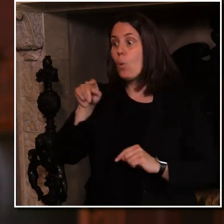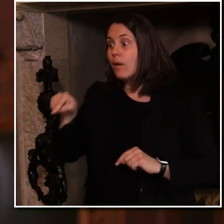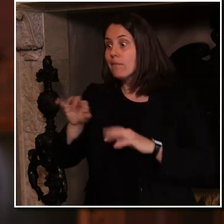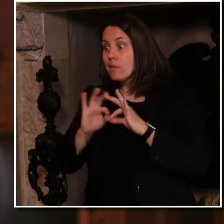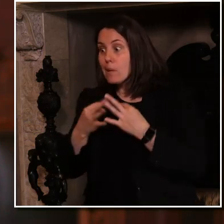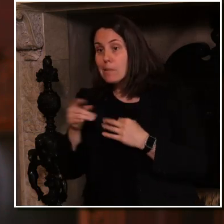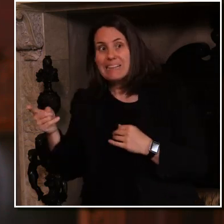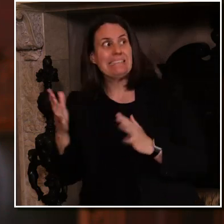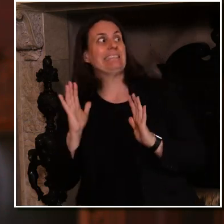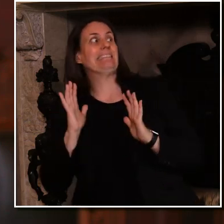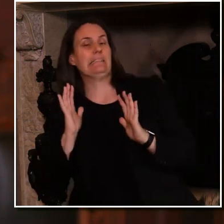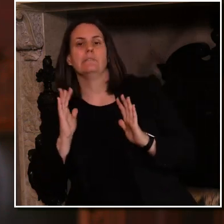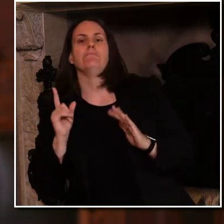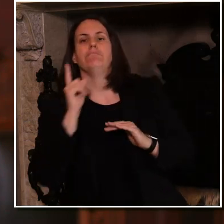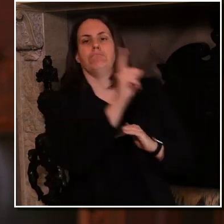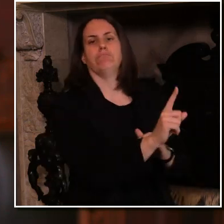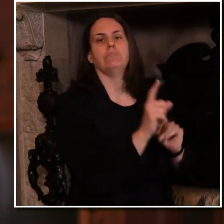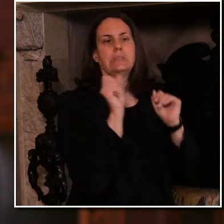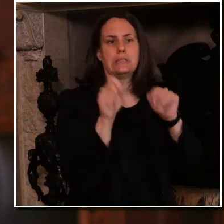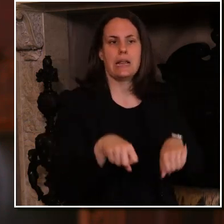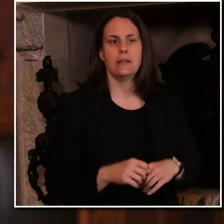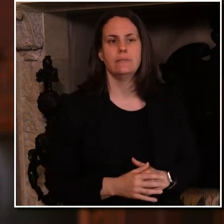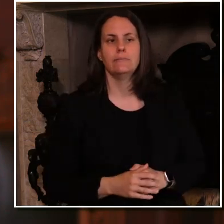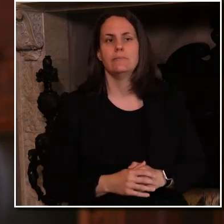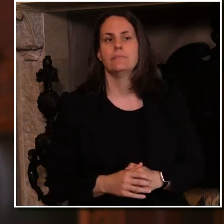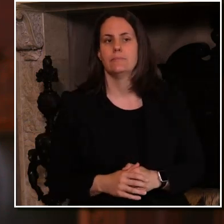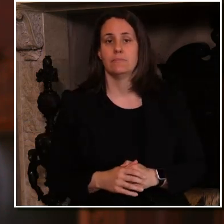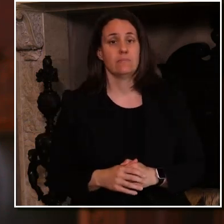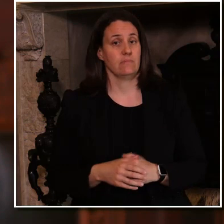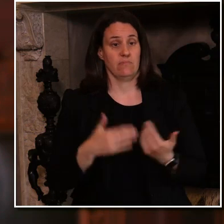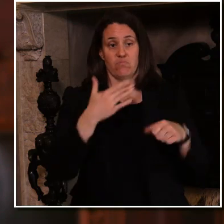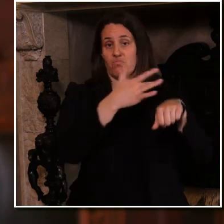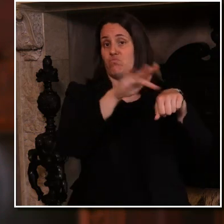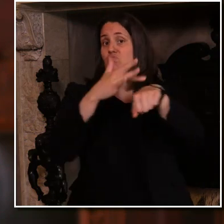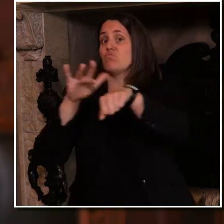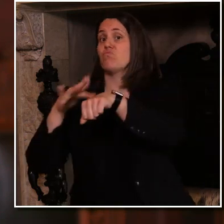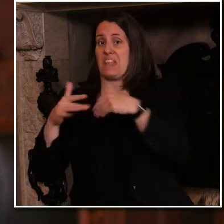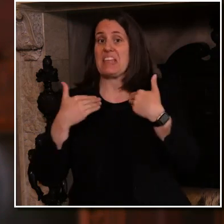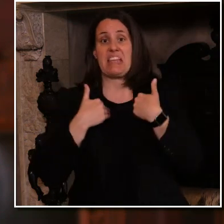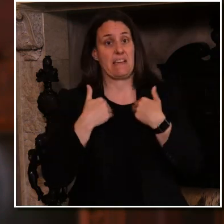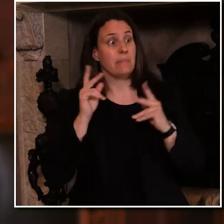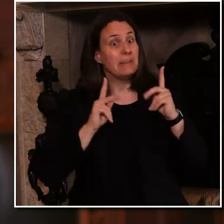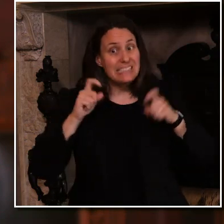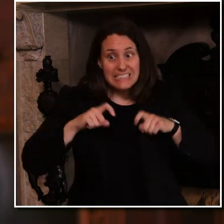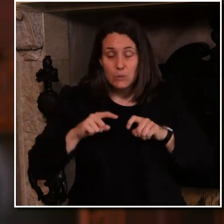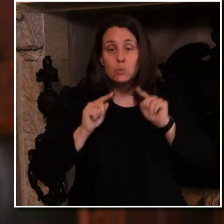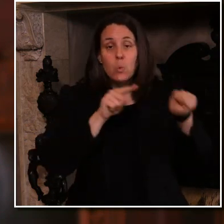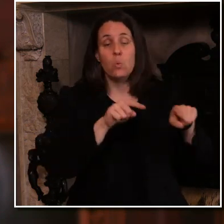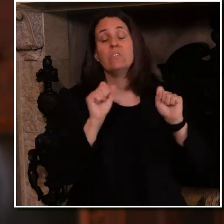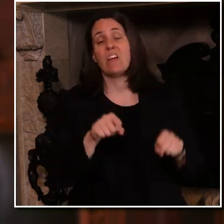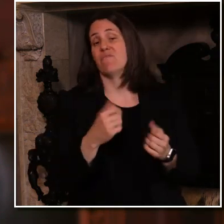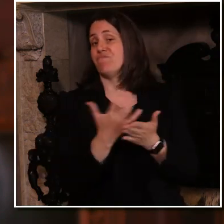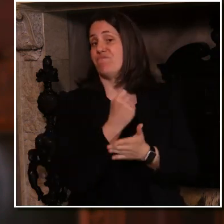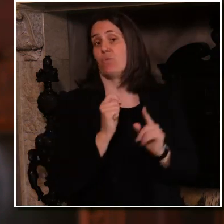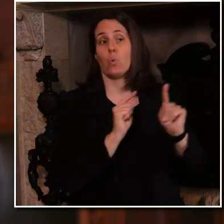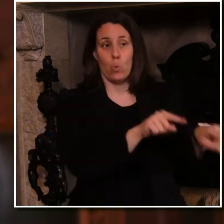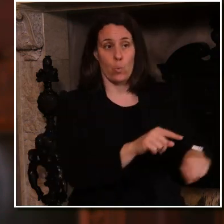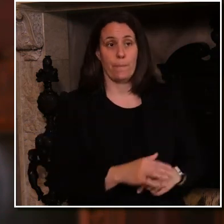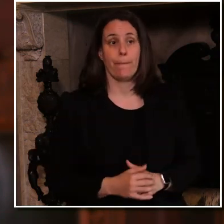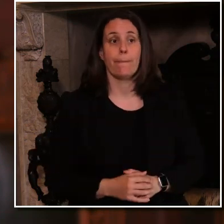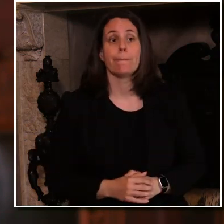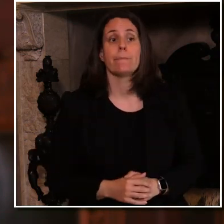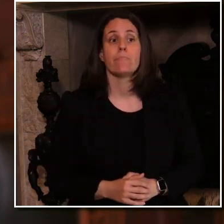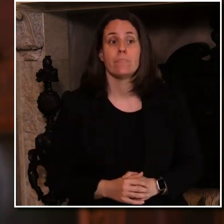isolation capacity in Brown County, but we do expect that anyone who has tested positive, as